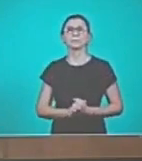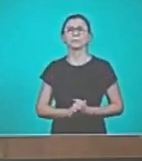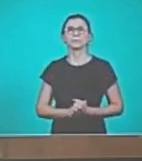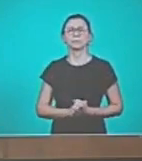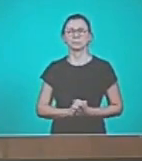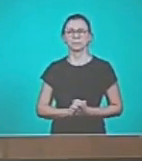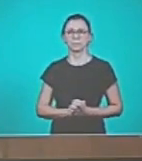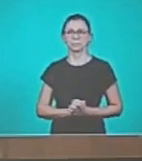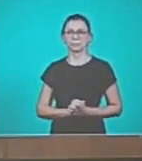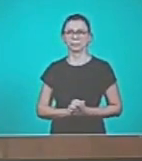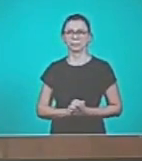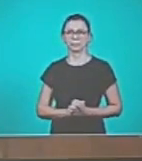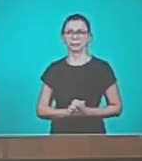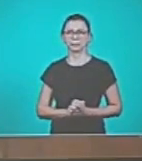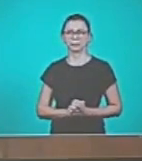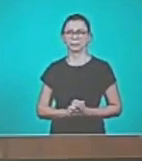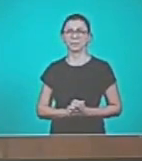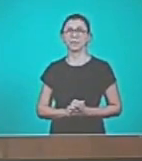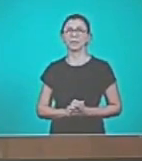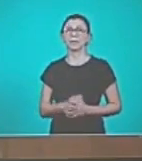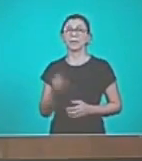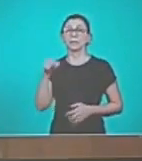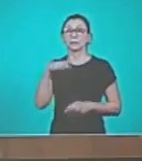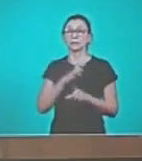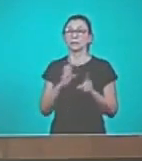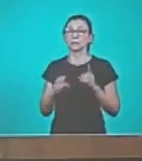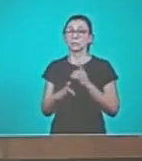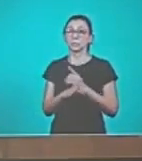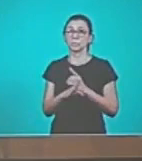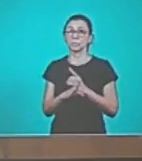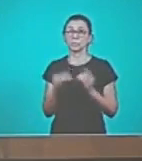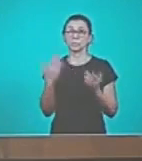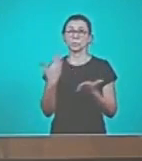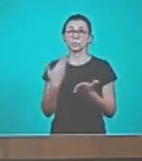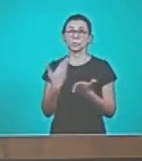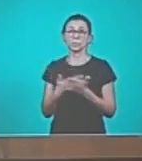We need to make the application for us here and to understand